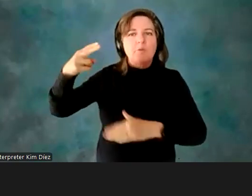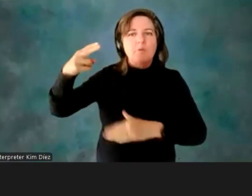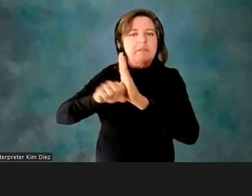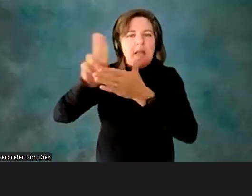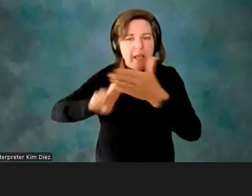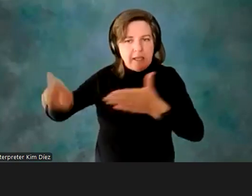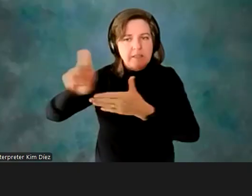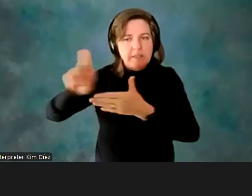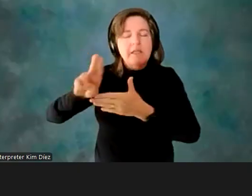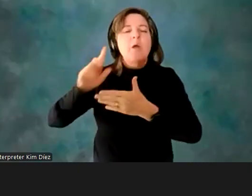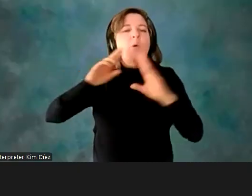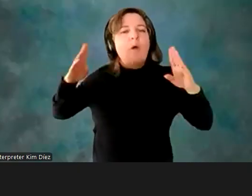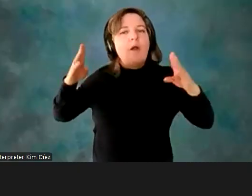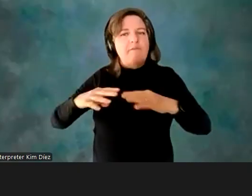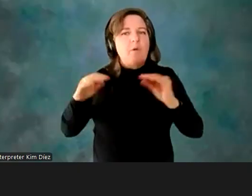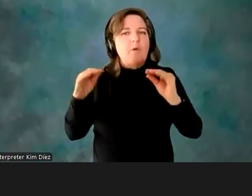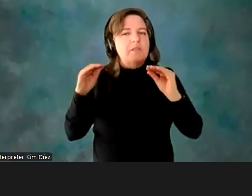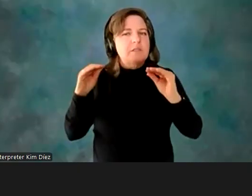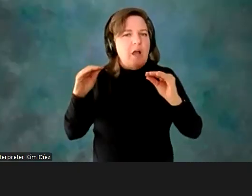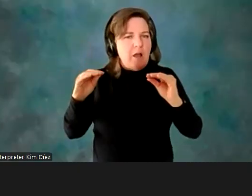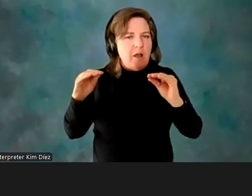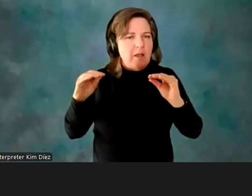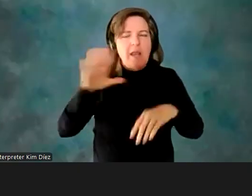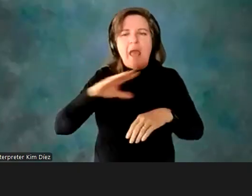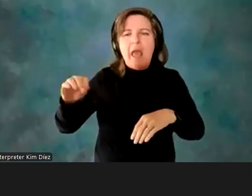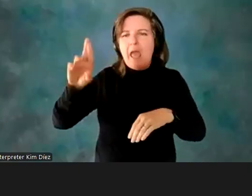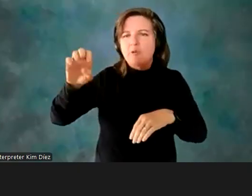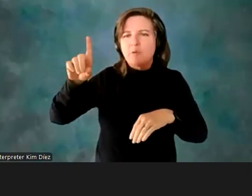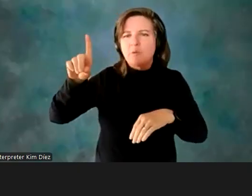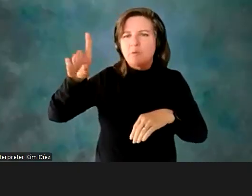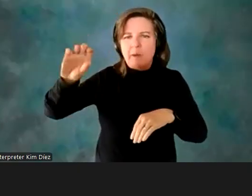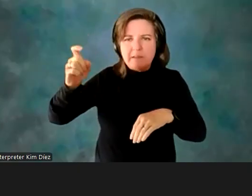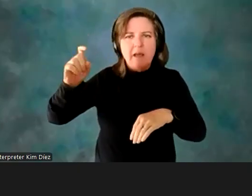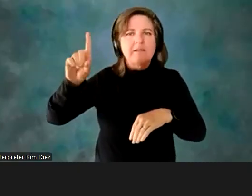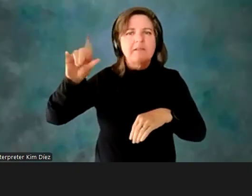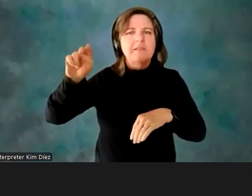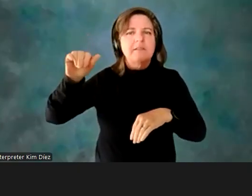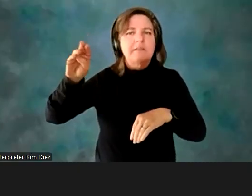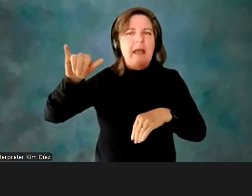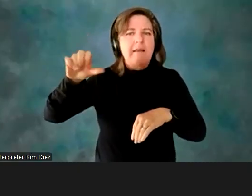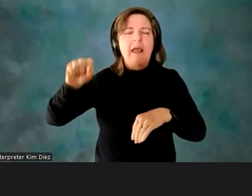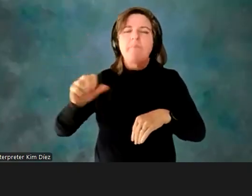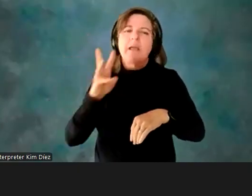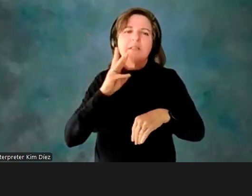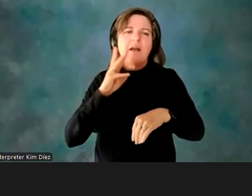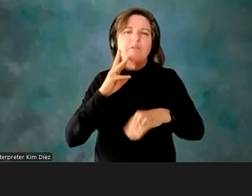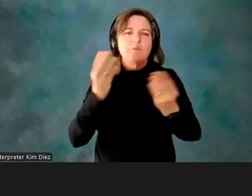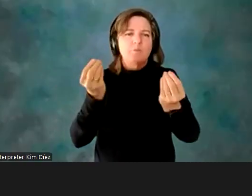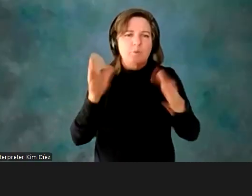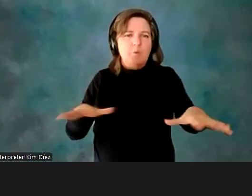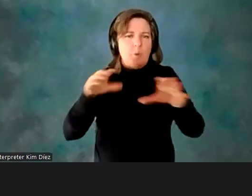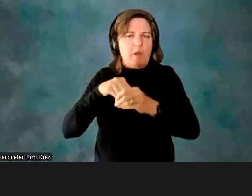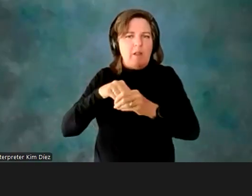redox dynamics of saline hydric soils in central Utah. His professional career began as a